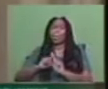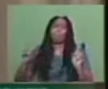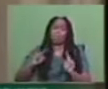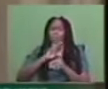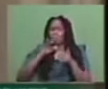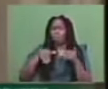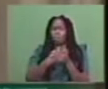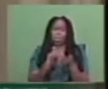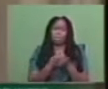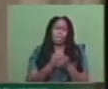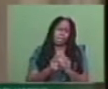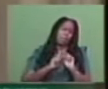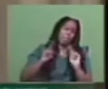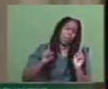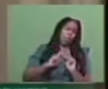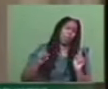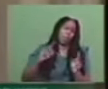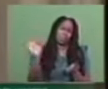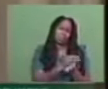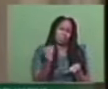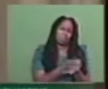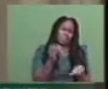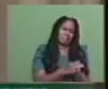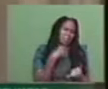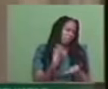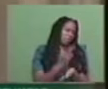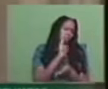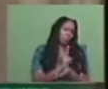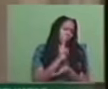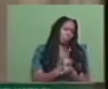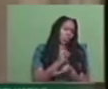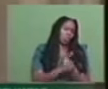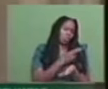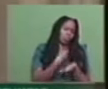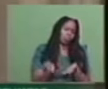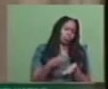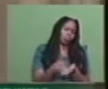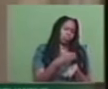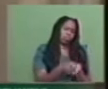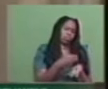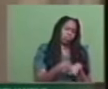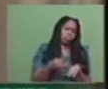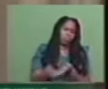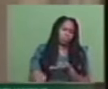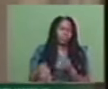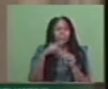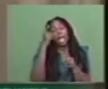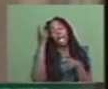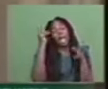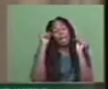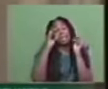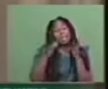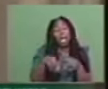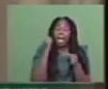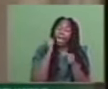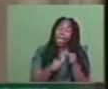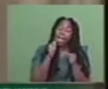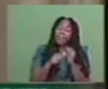tell us about interest payment on the overdraft. But what the minister does is every year he estimates it